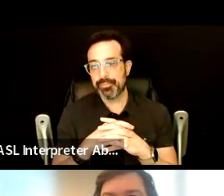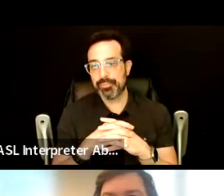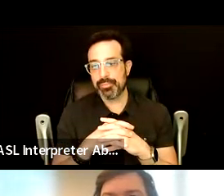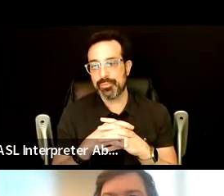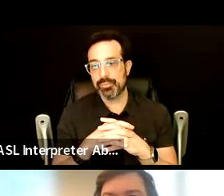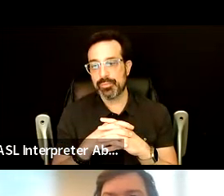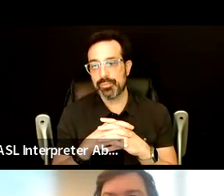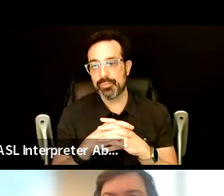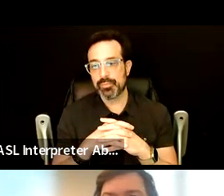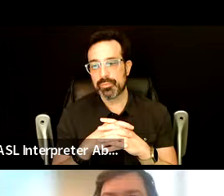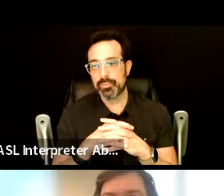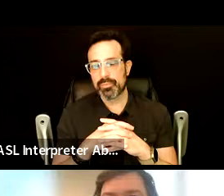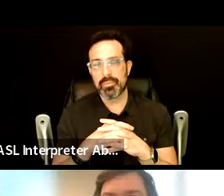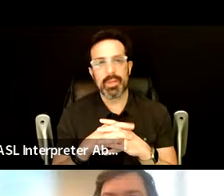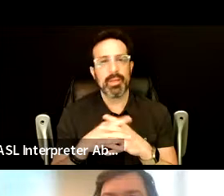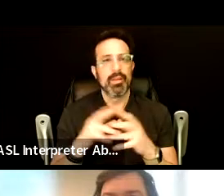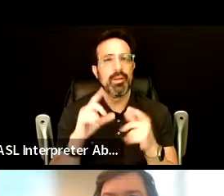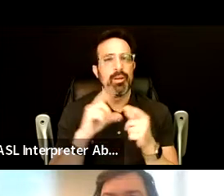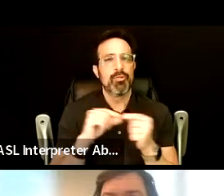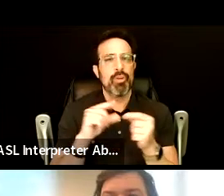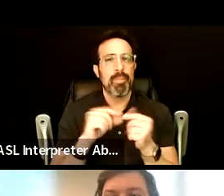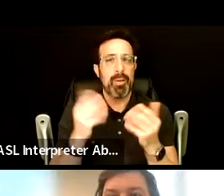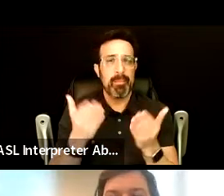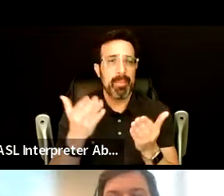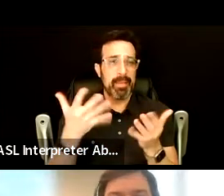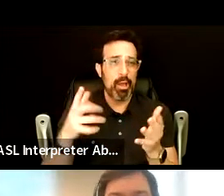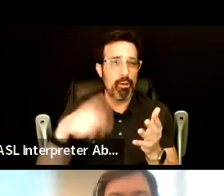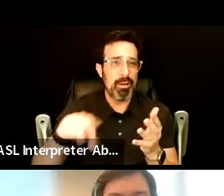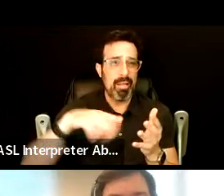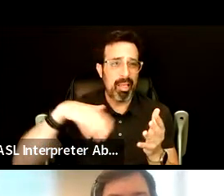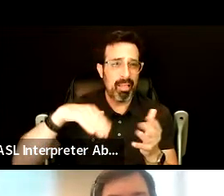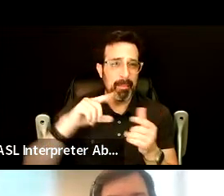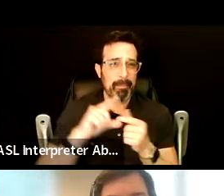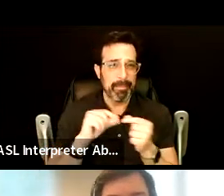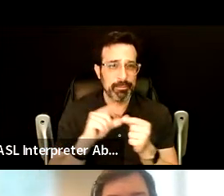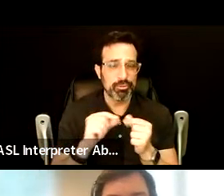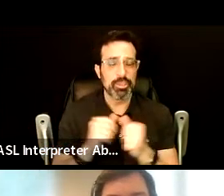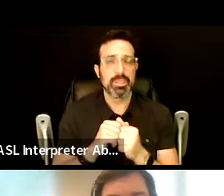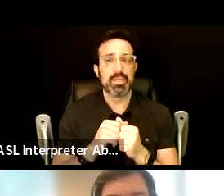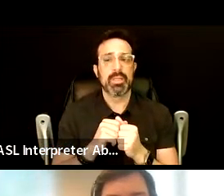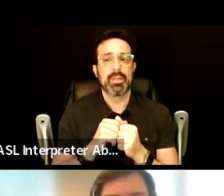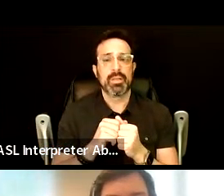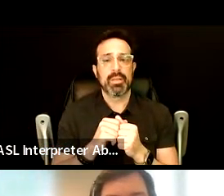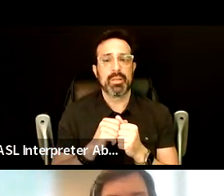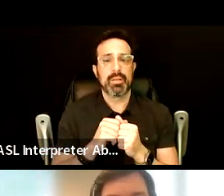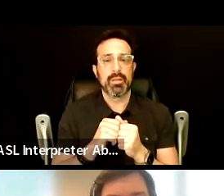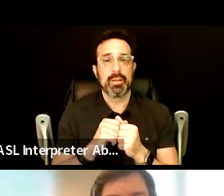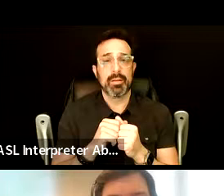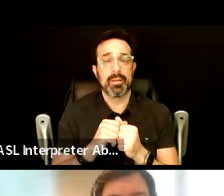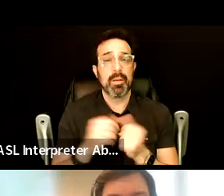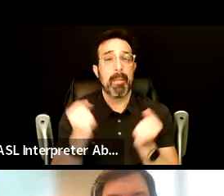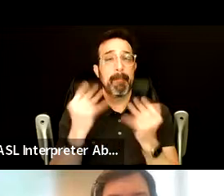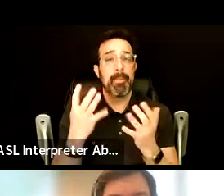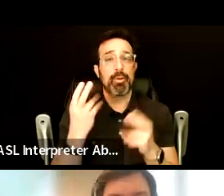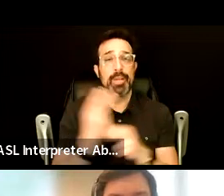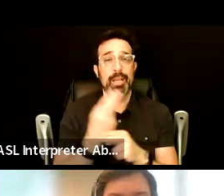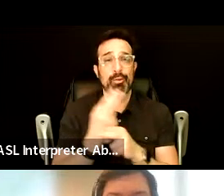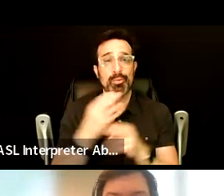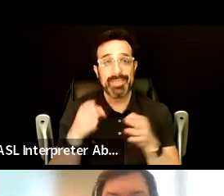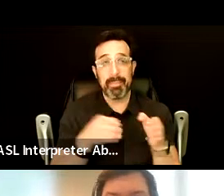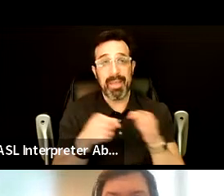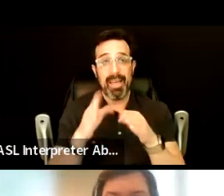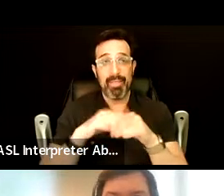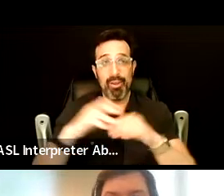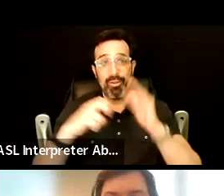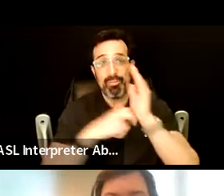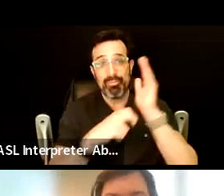to just talk about maybe something that hasn't already been mentioned. The multi-use path on the